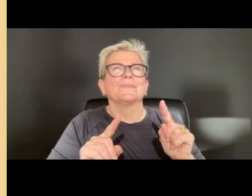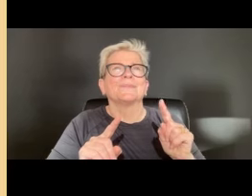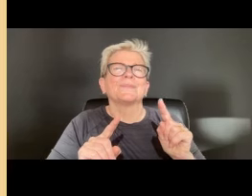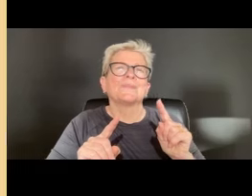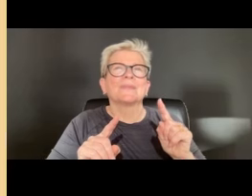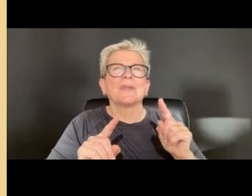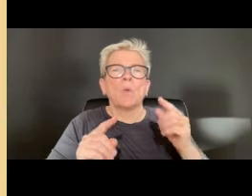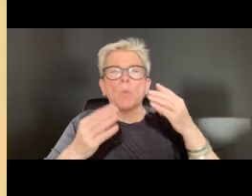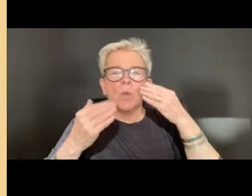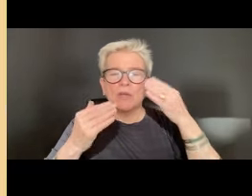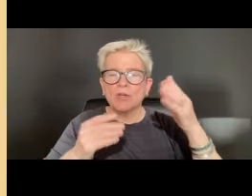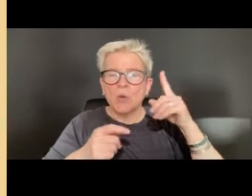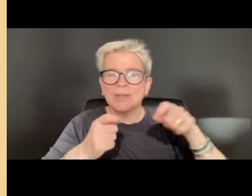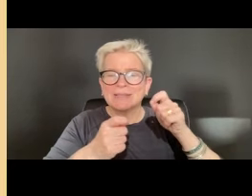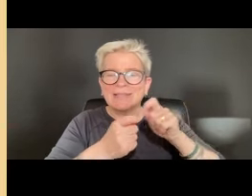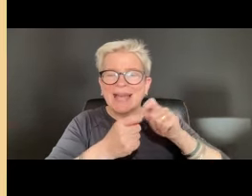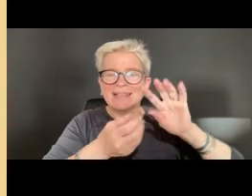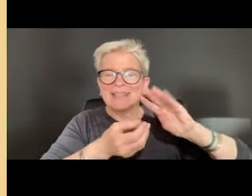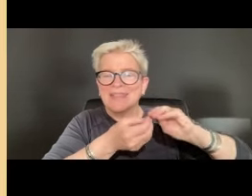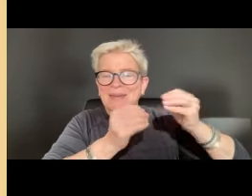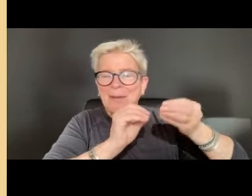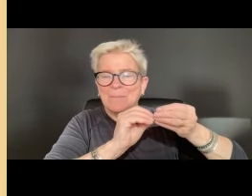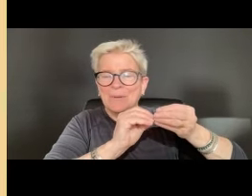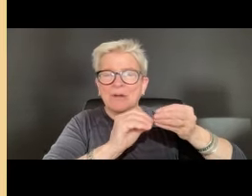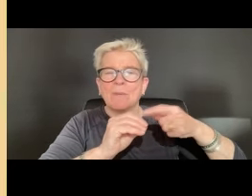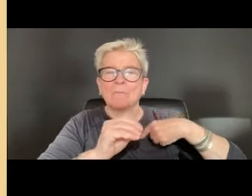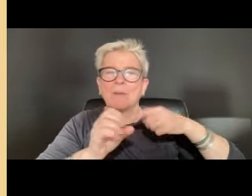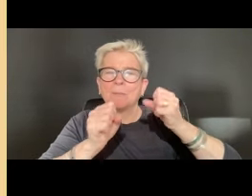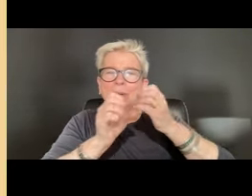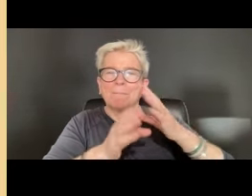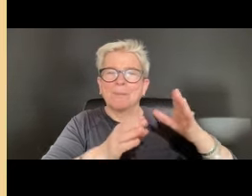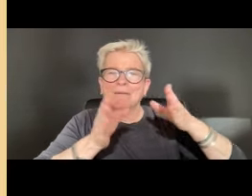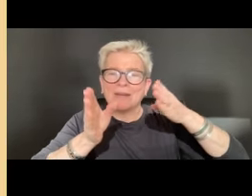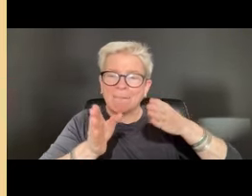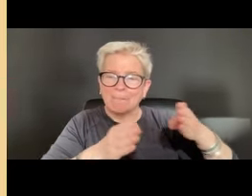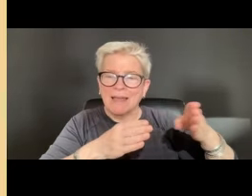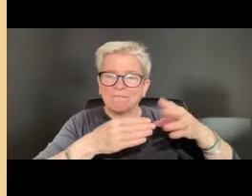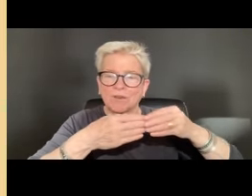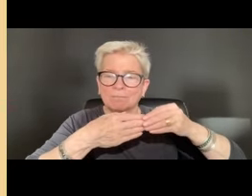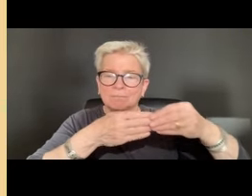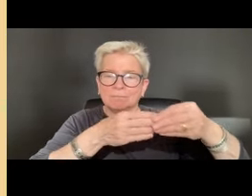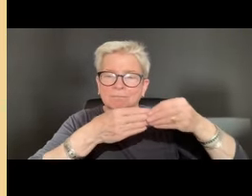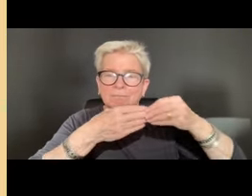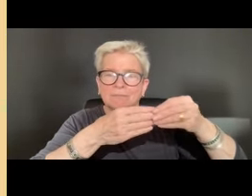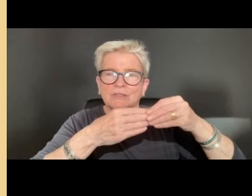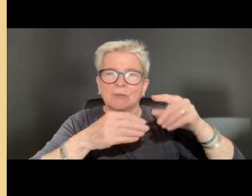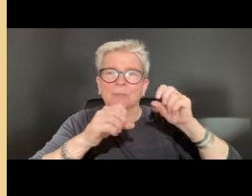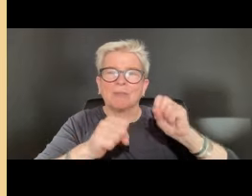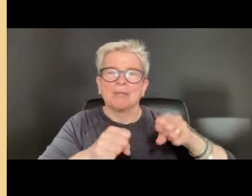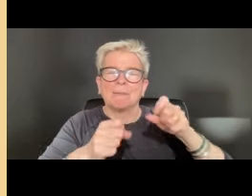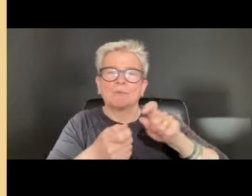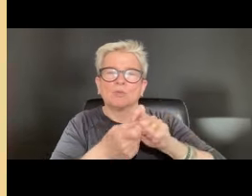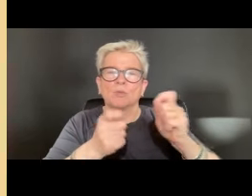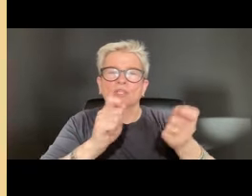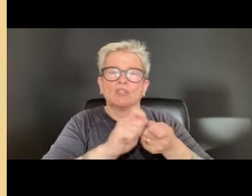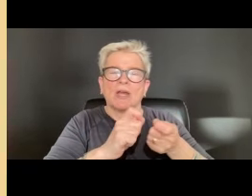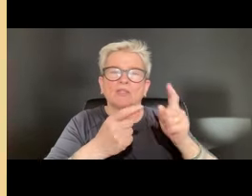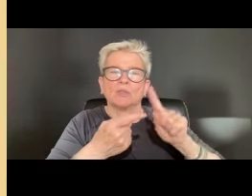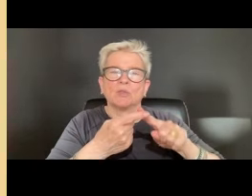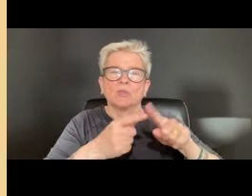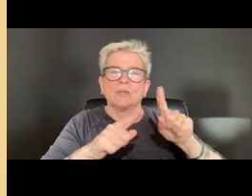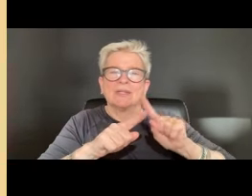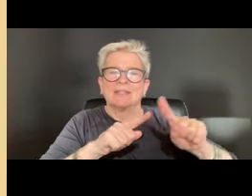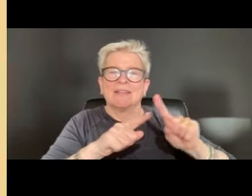we don't know exactly the amount of housing, and we're preparing a plan that would allow for us to adjust to different amounts of growth